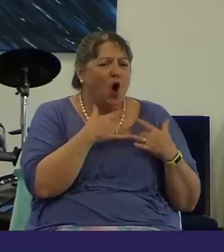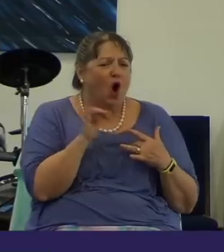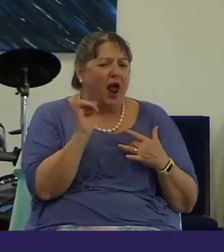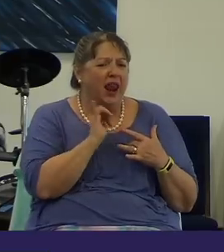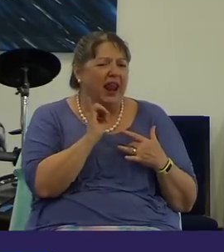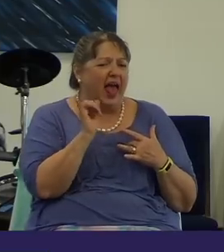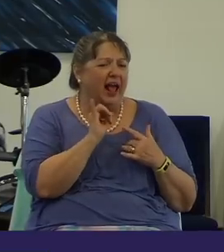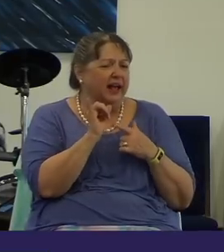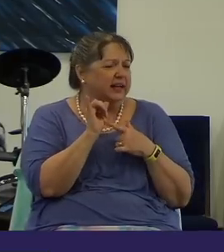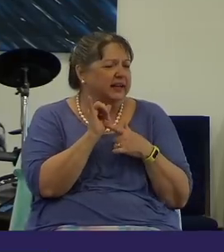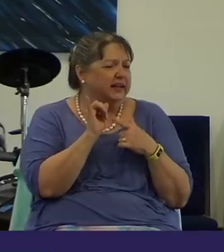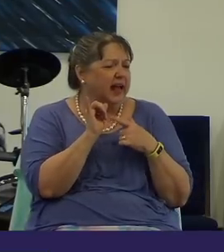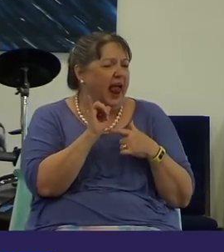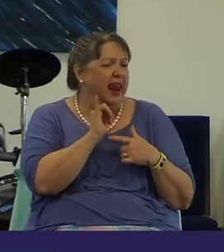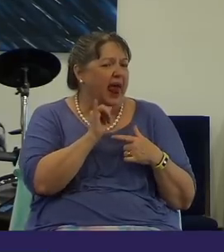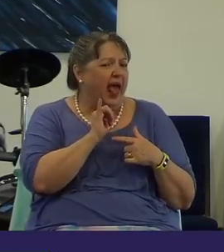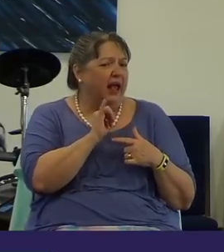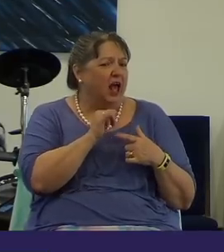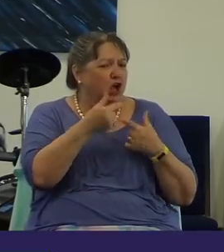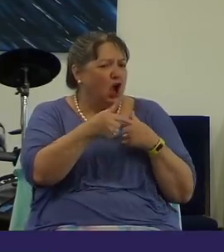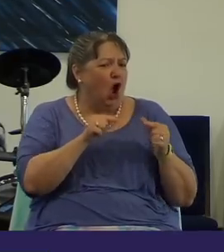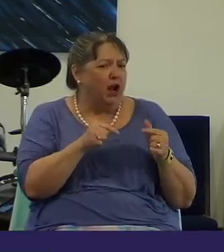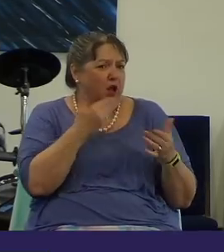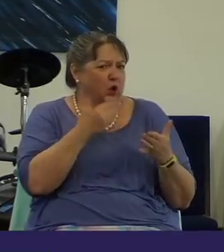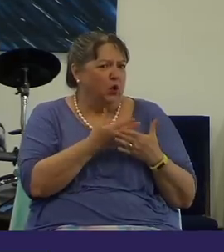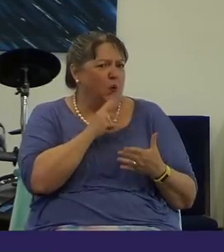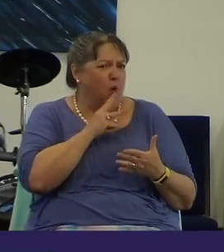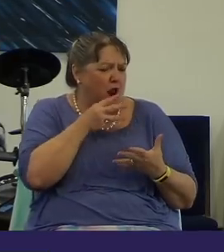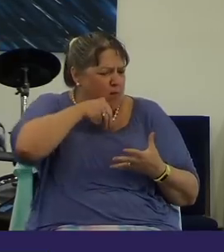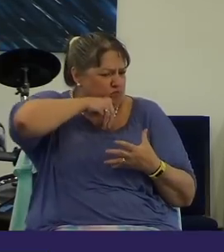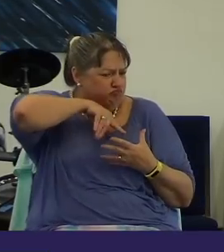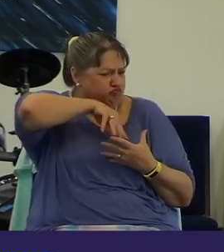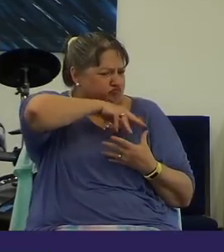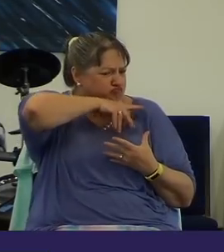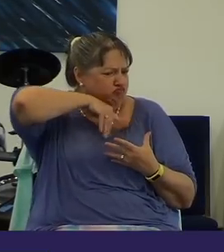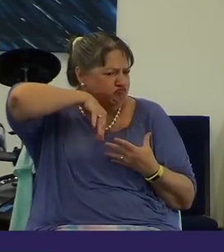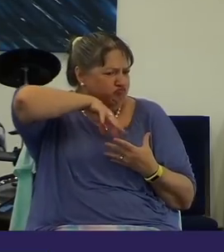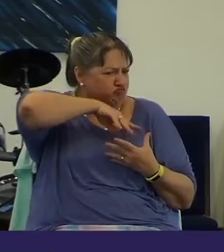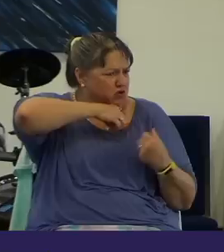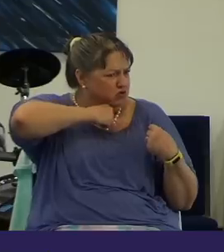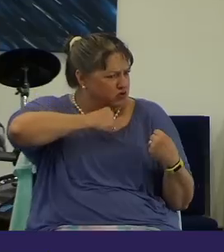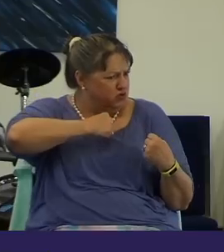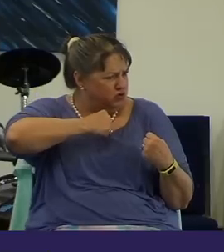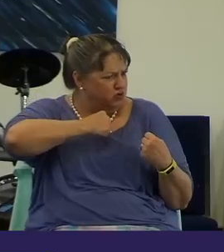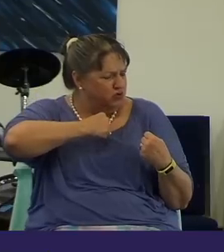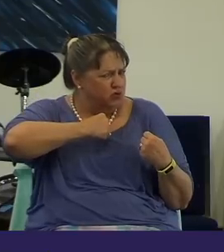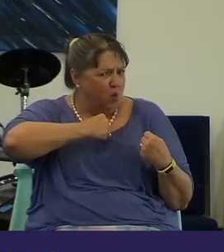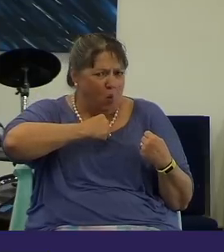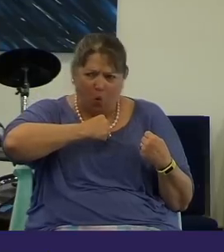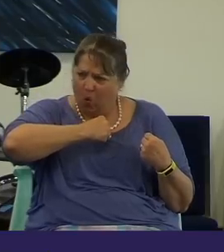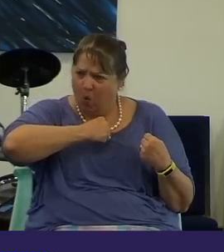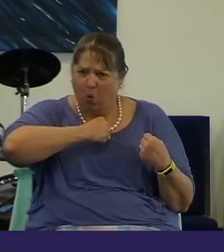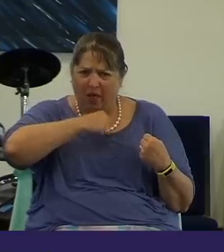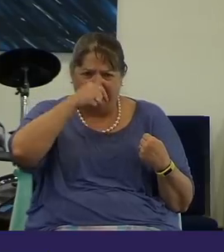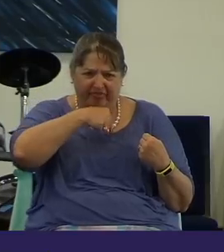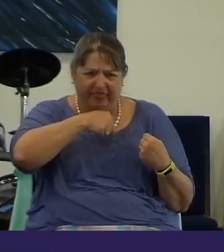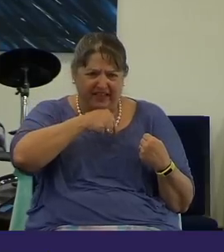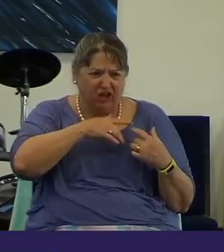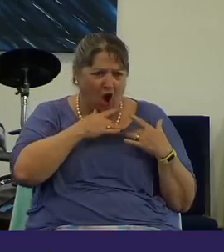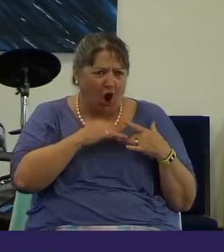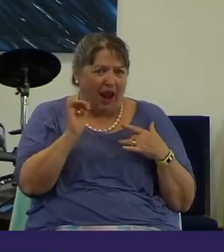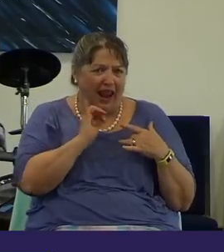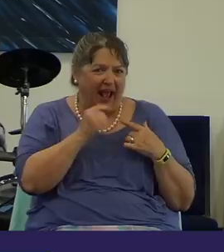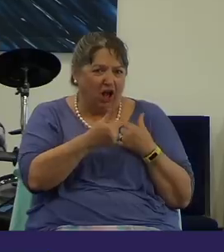like this well-watered garden, the strongest gardens that there is, the best kept gardens for the